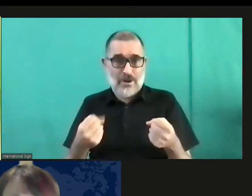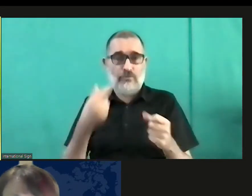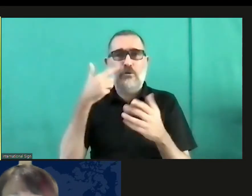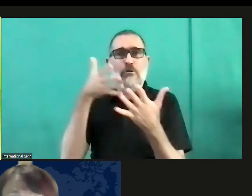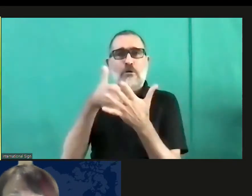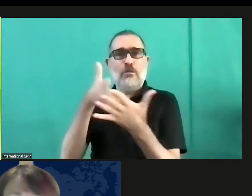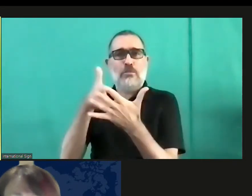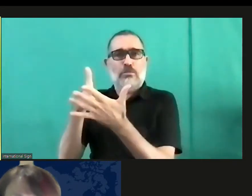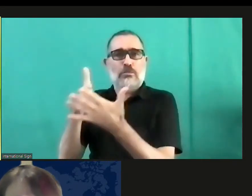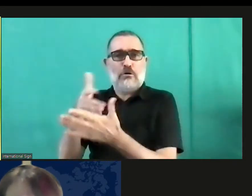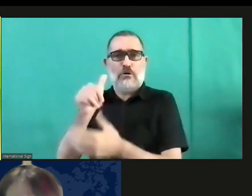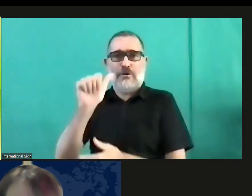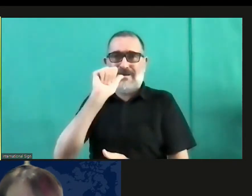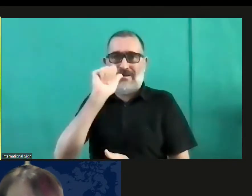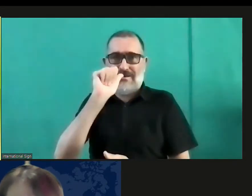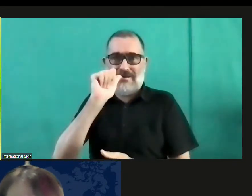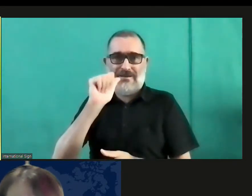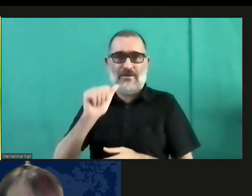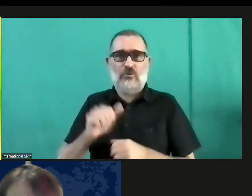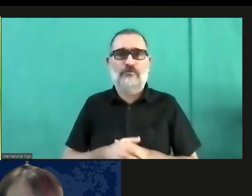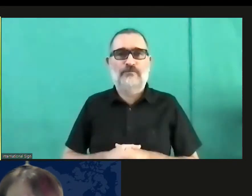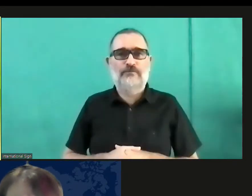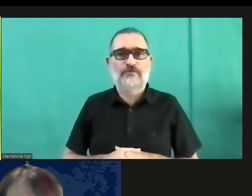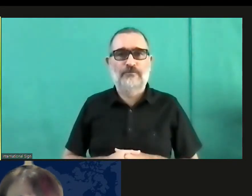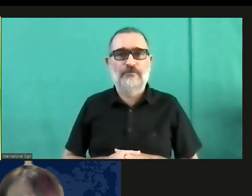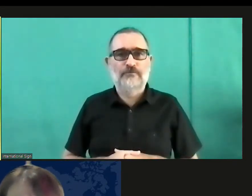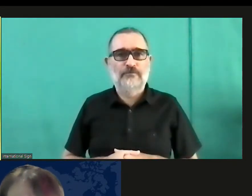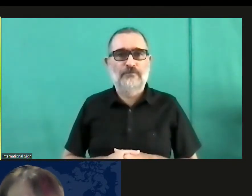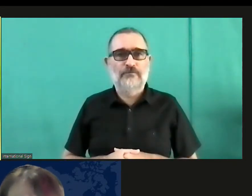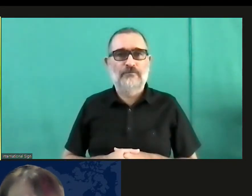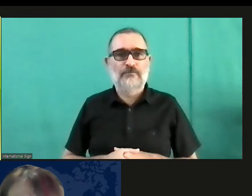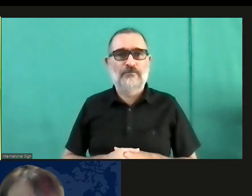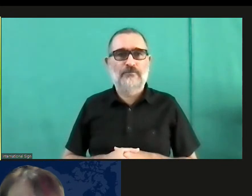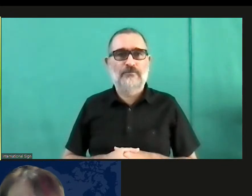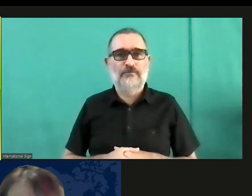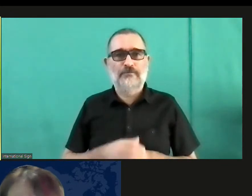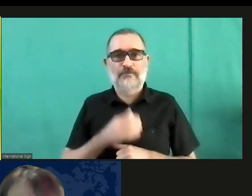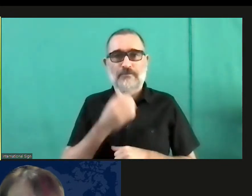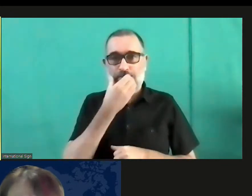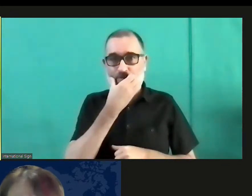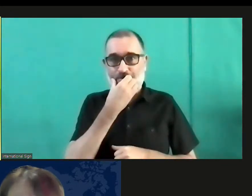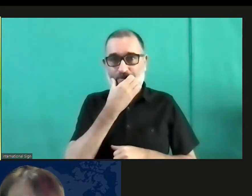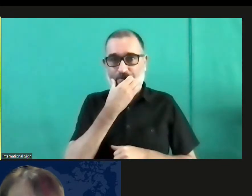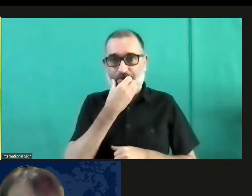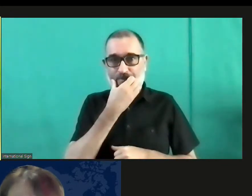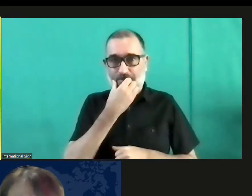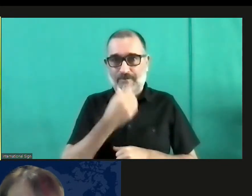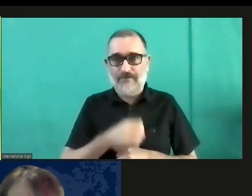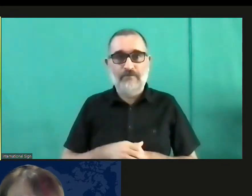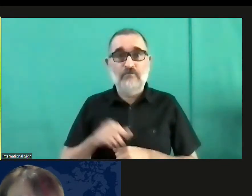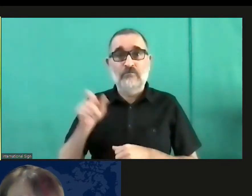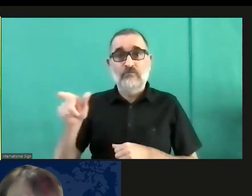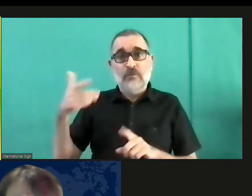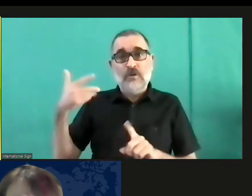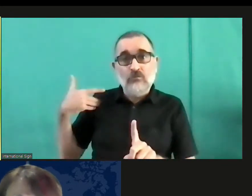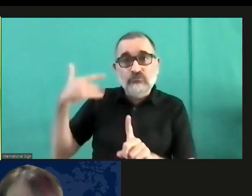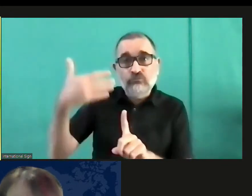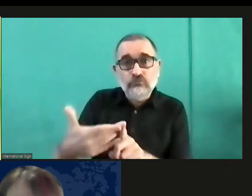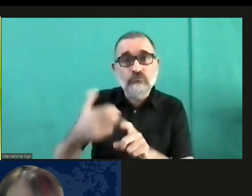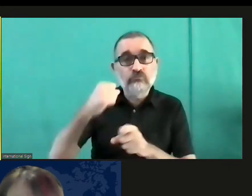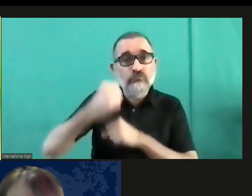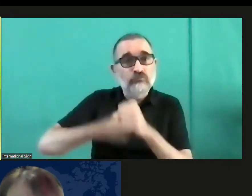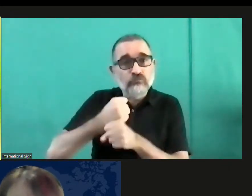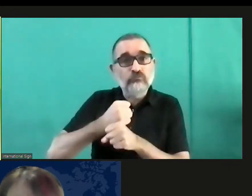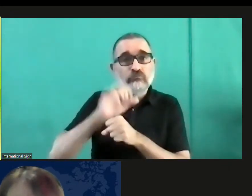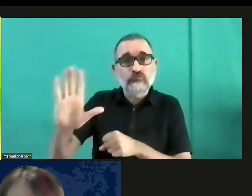hand in, from your standpoint, how do you see going forward how we should tackle,